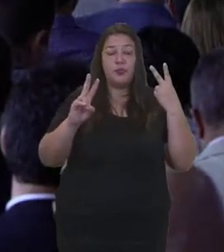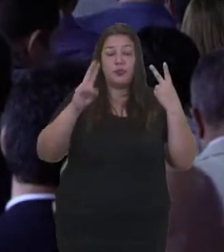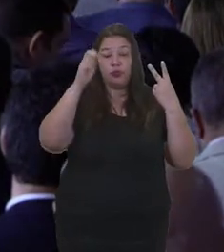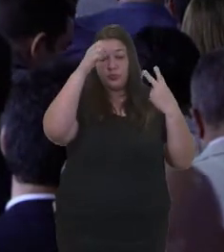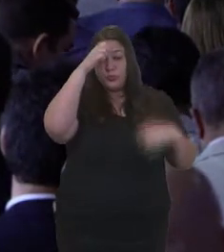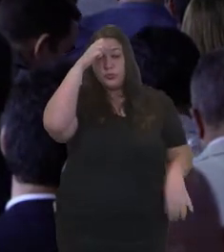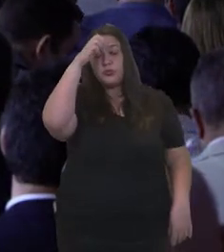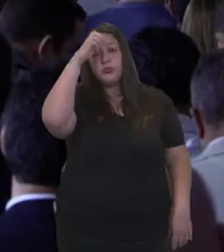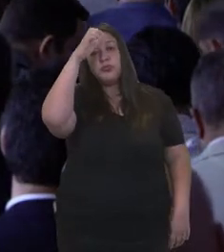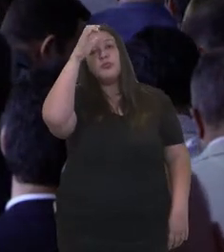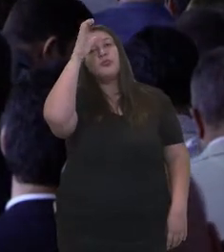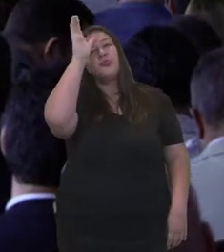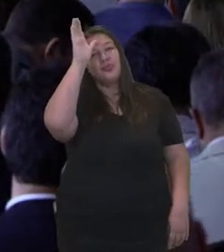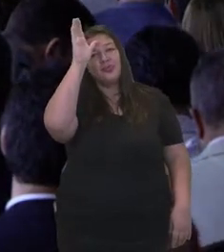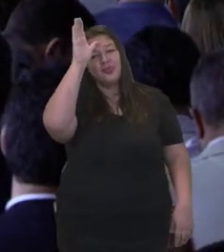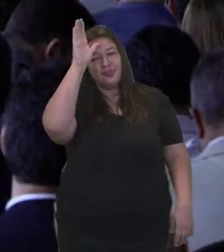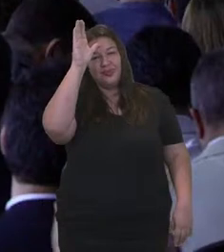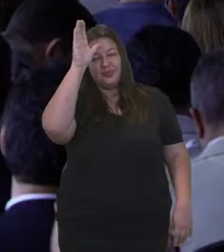think about